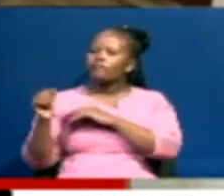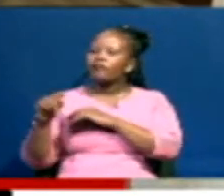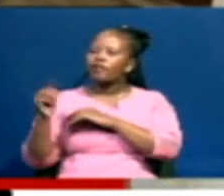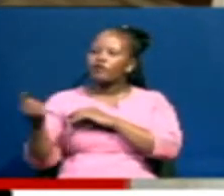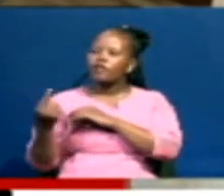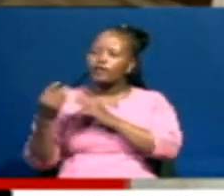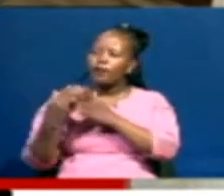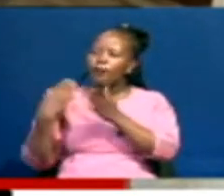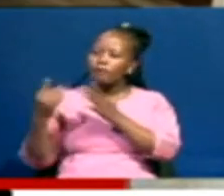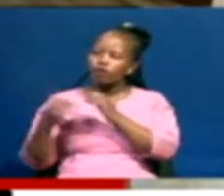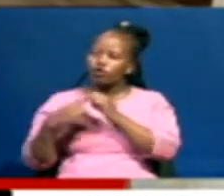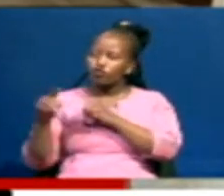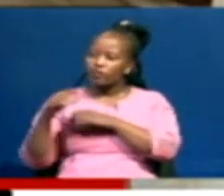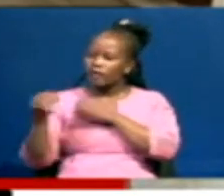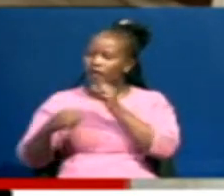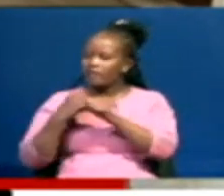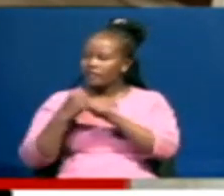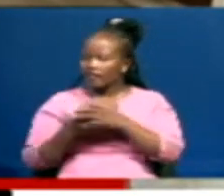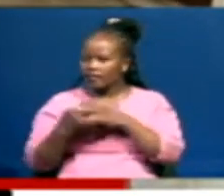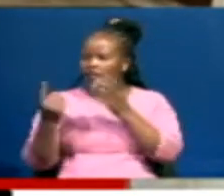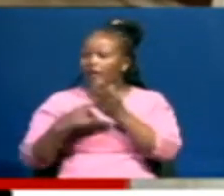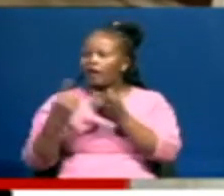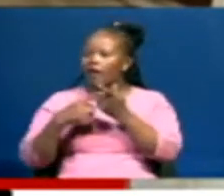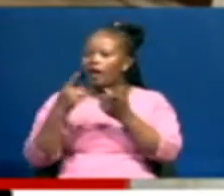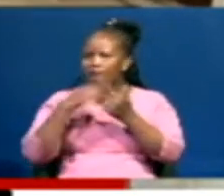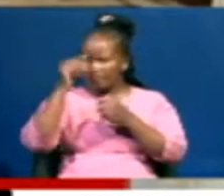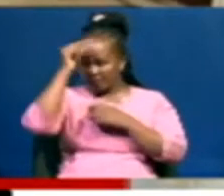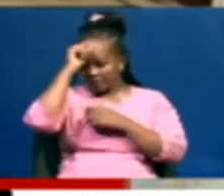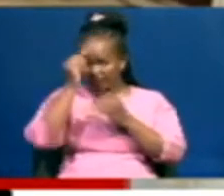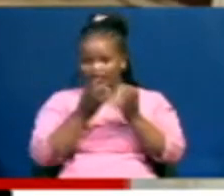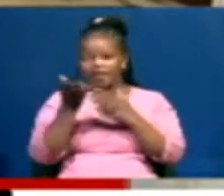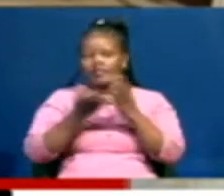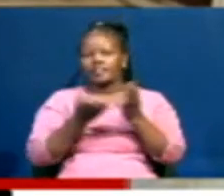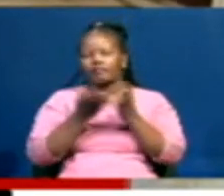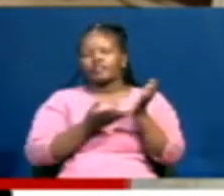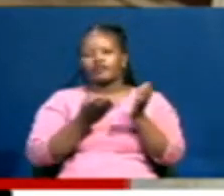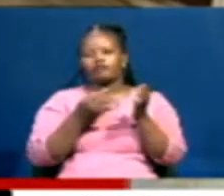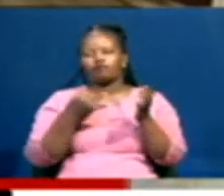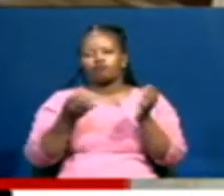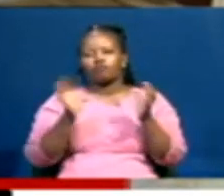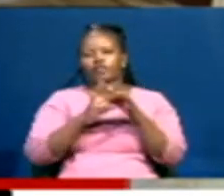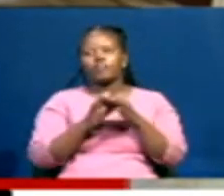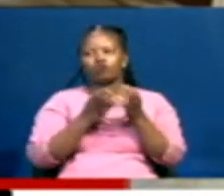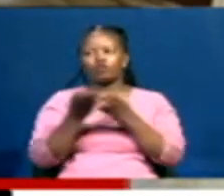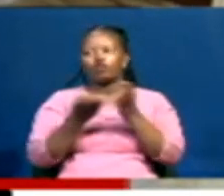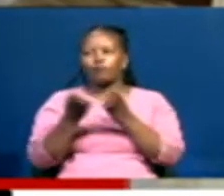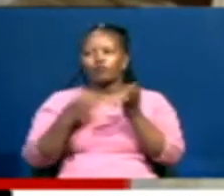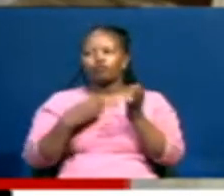year. How many government services that relate to trade and commerce are going to be digitized? Do we have the